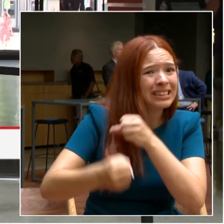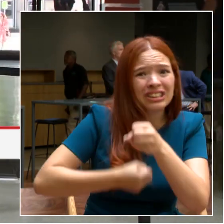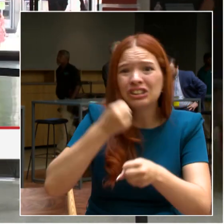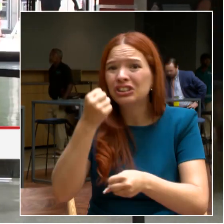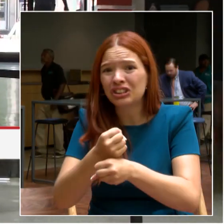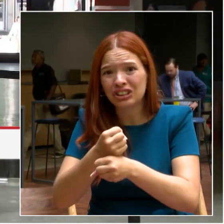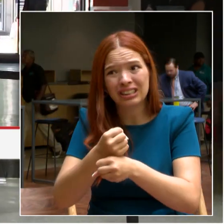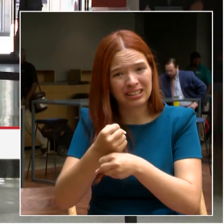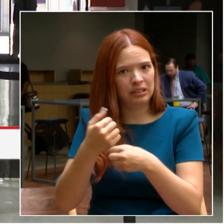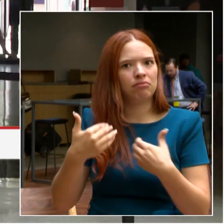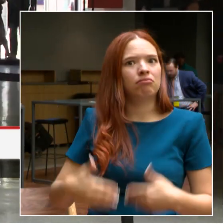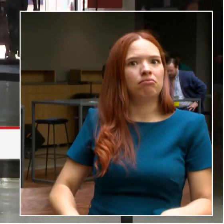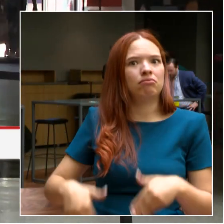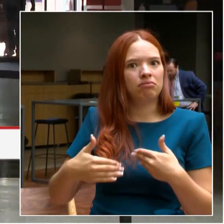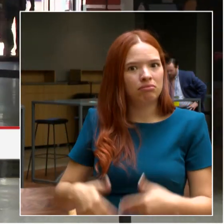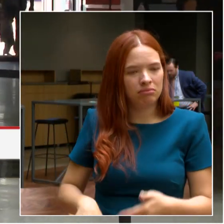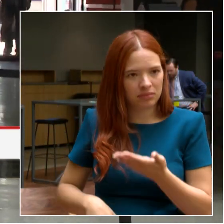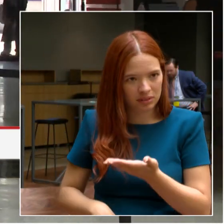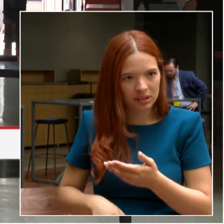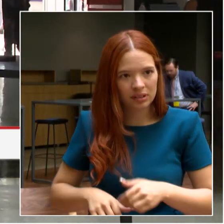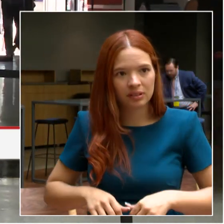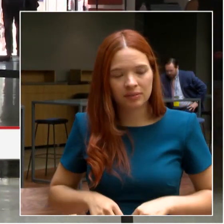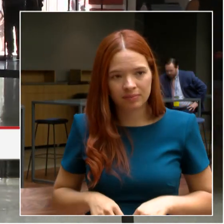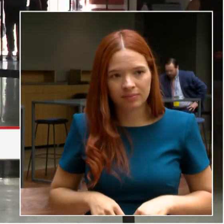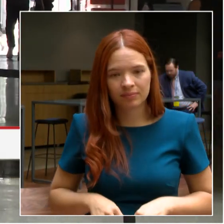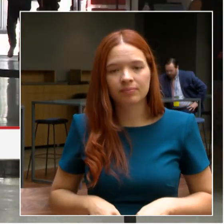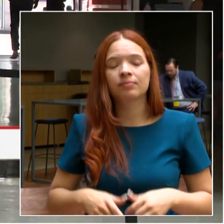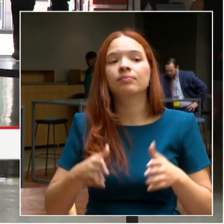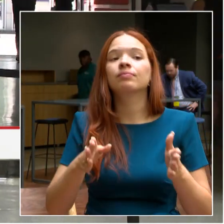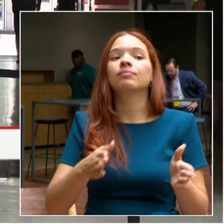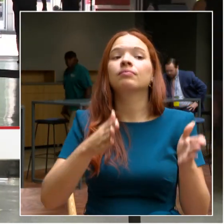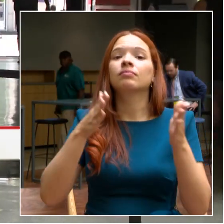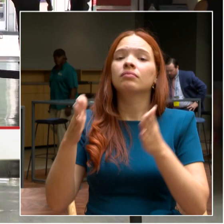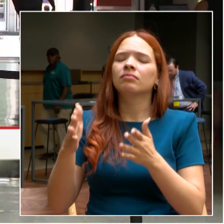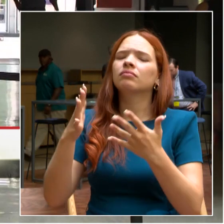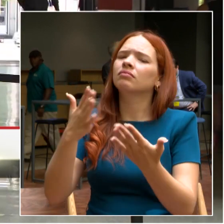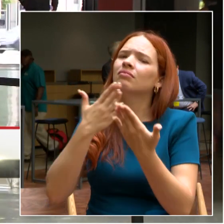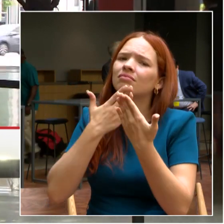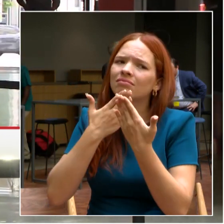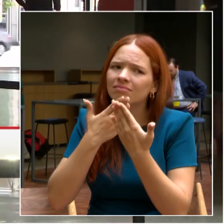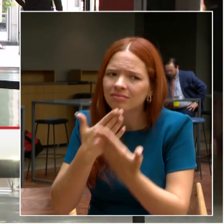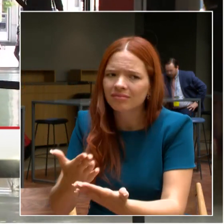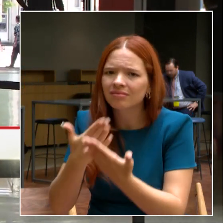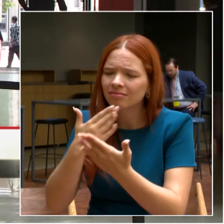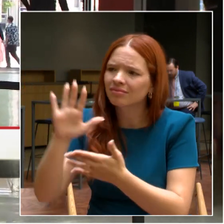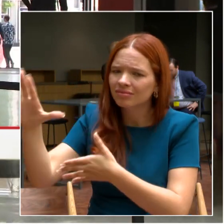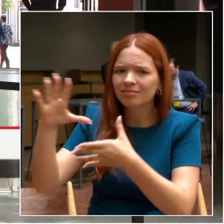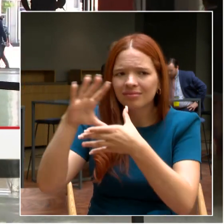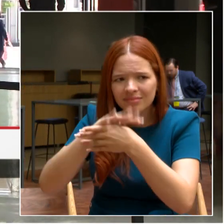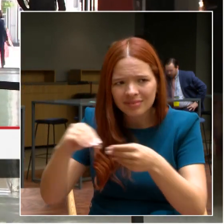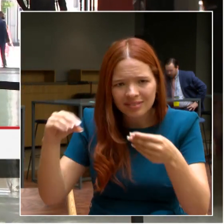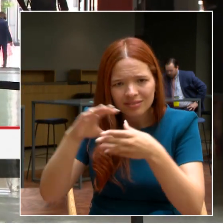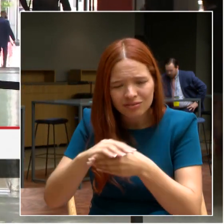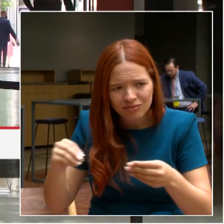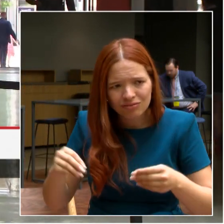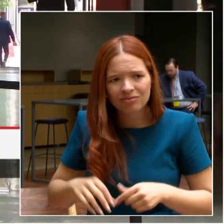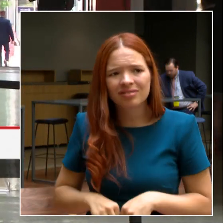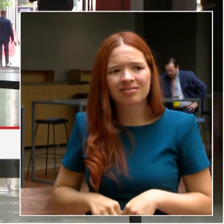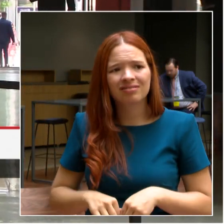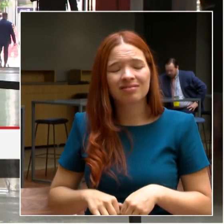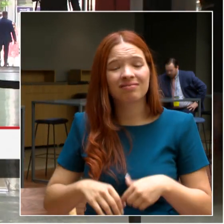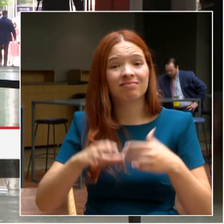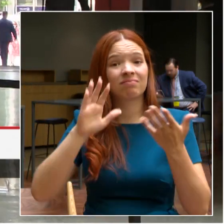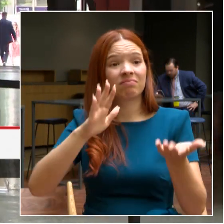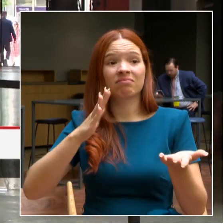Thank you for that, Leona. I would only really echo to say, when I think about what is one thing that we want to see happen from